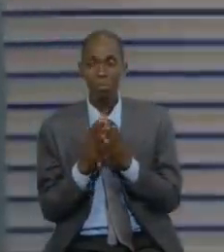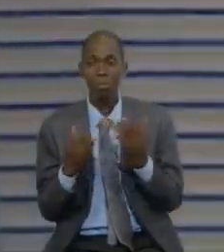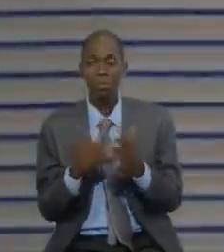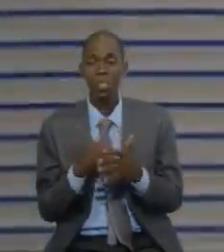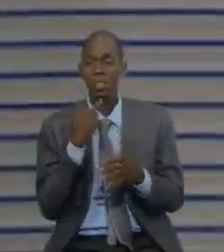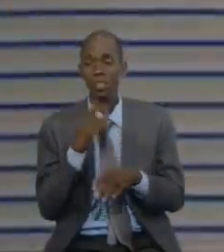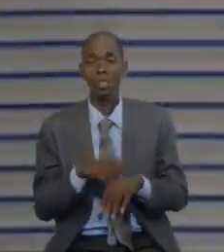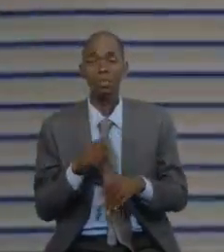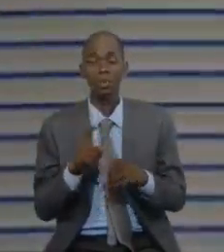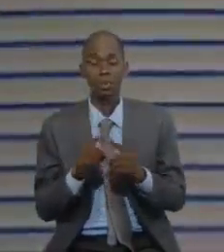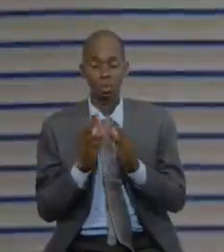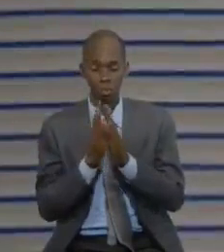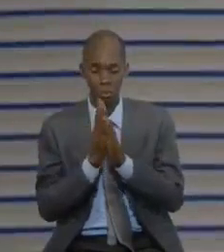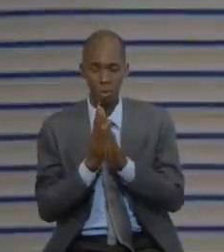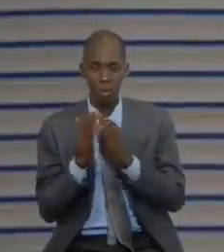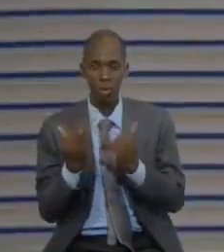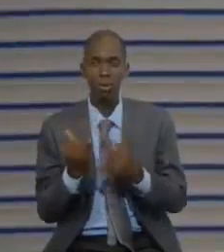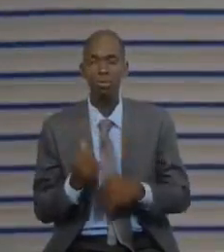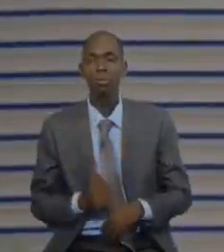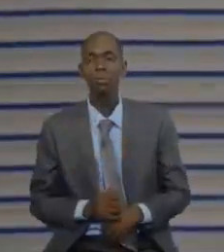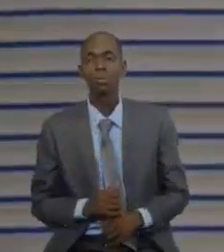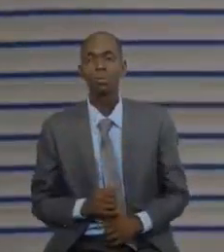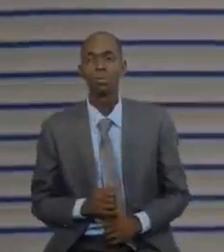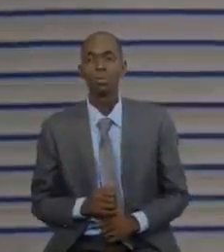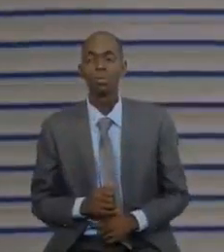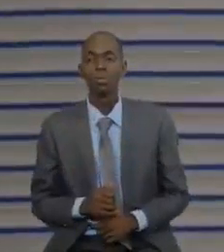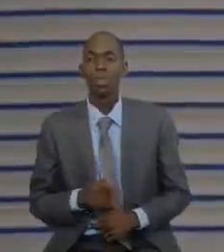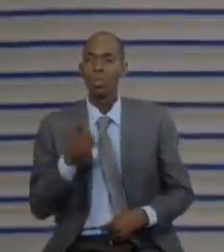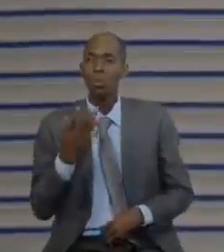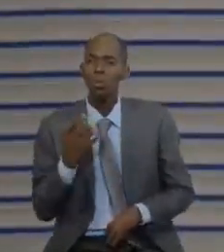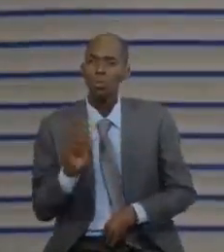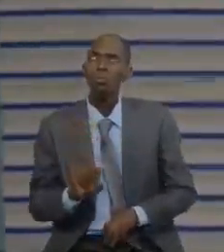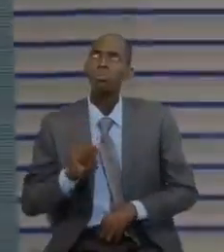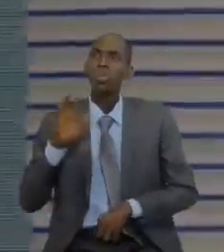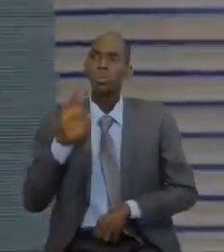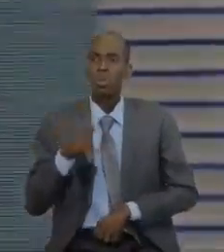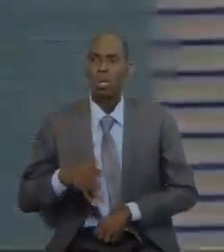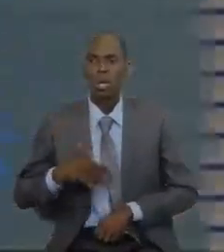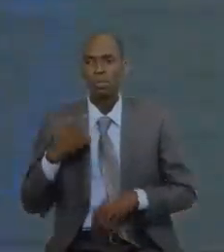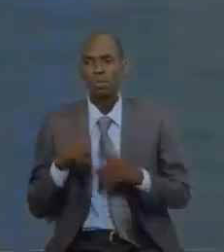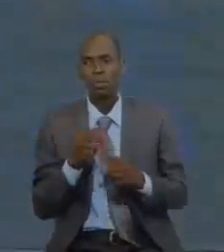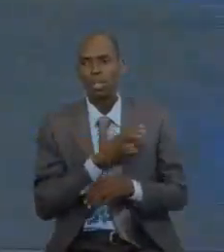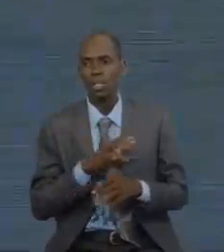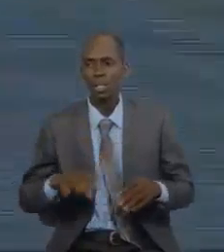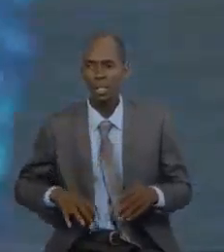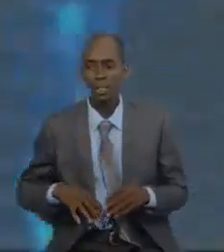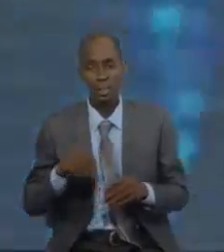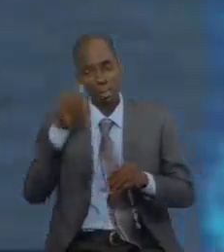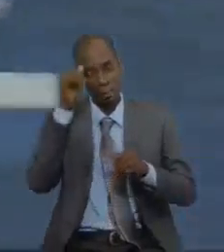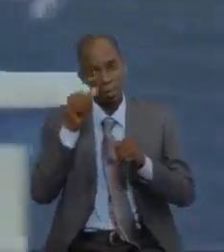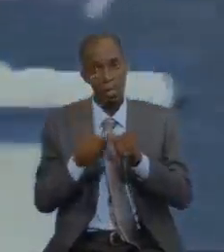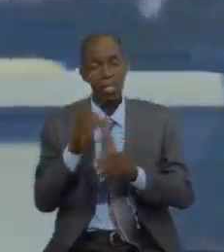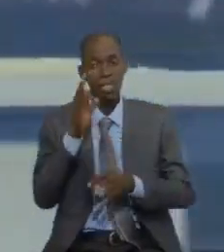and eyes closed. You want to give your life to Christ. Remember, if you are